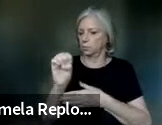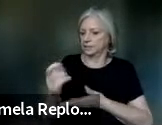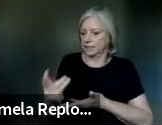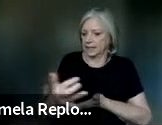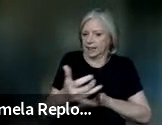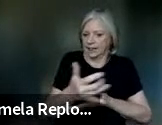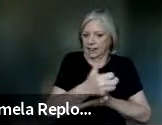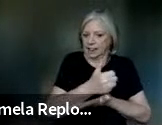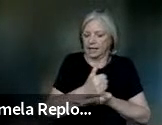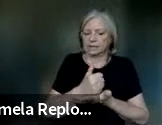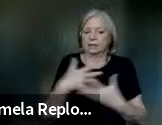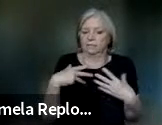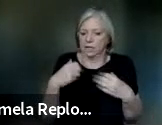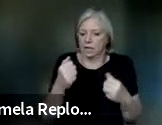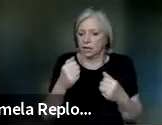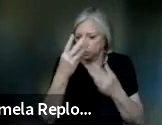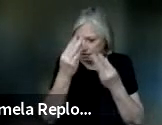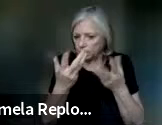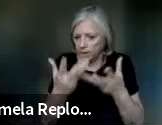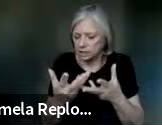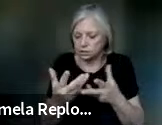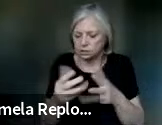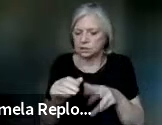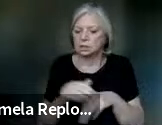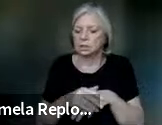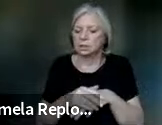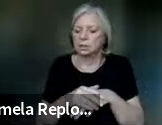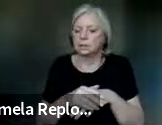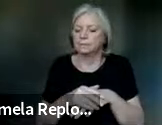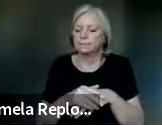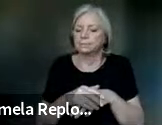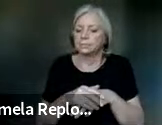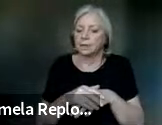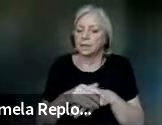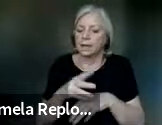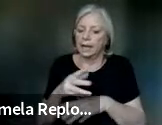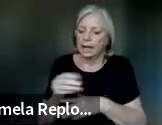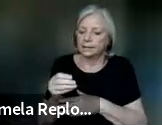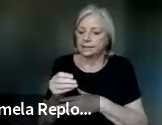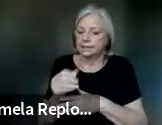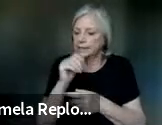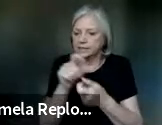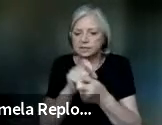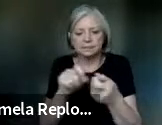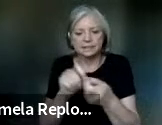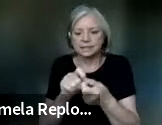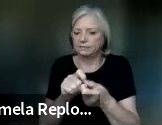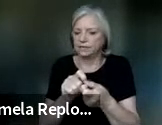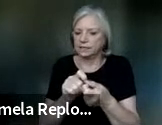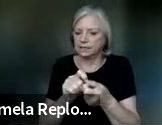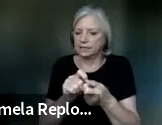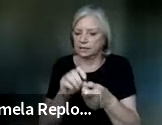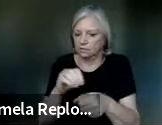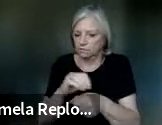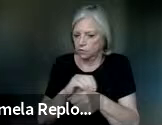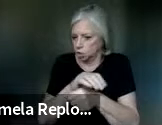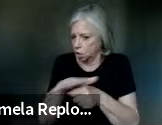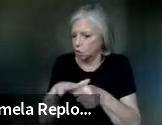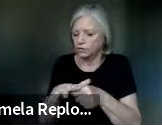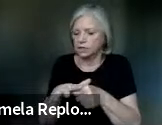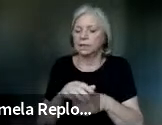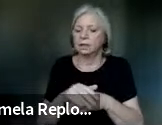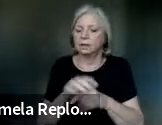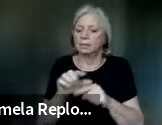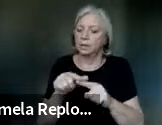may collect health information, and it's not specific to COVID. And so So there are